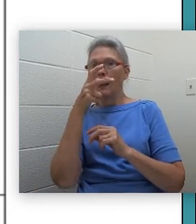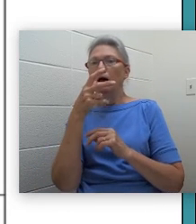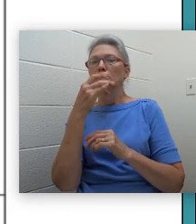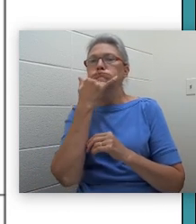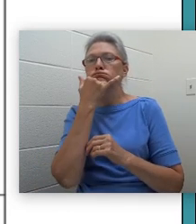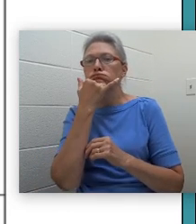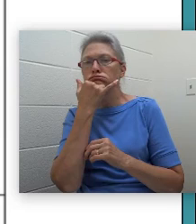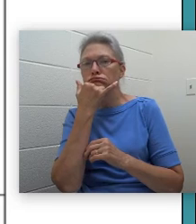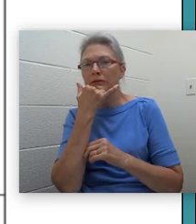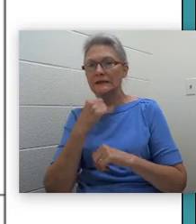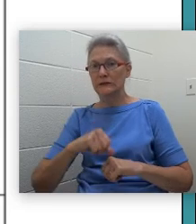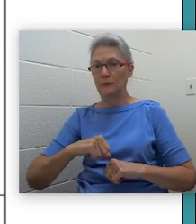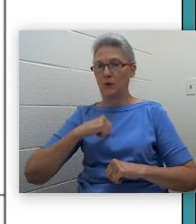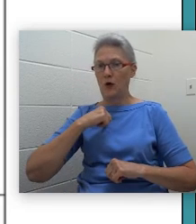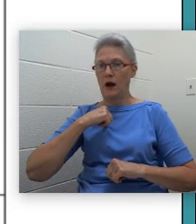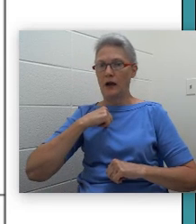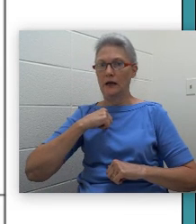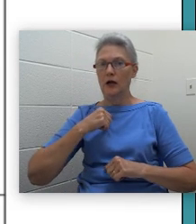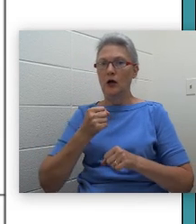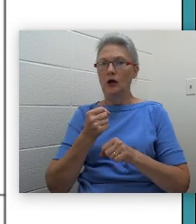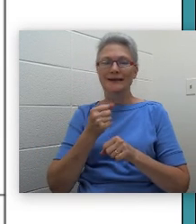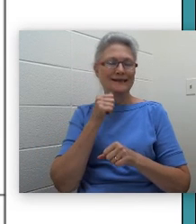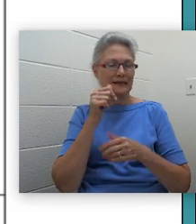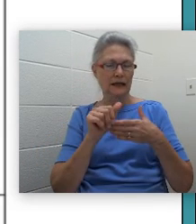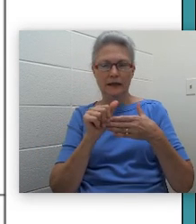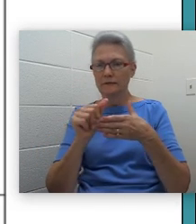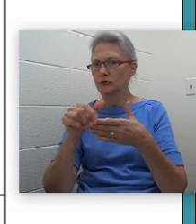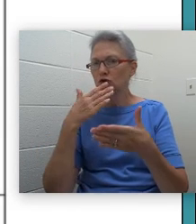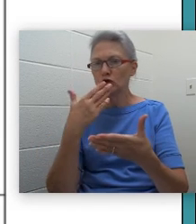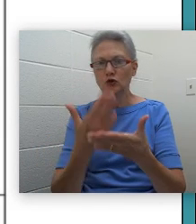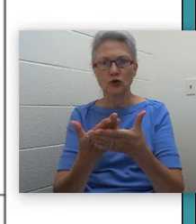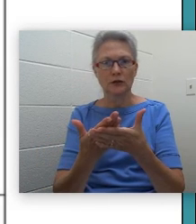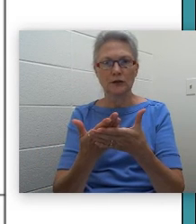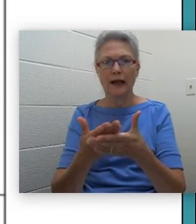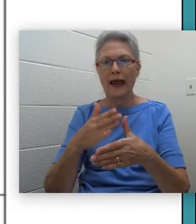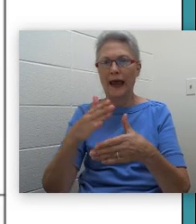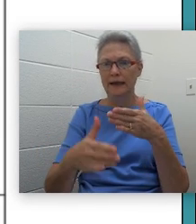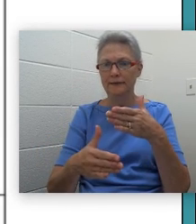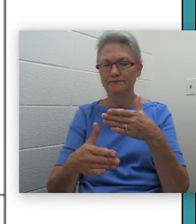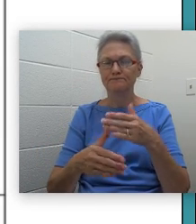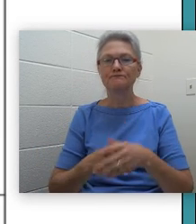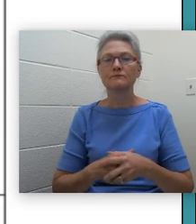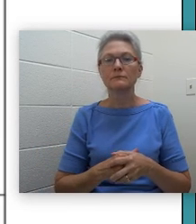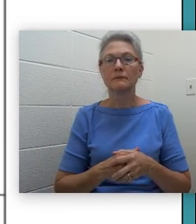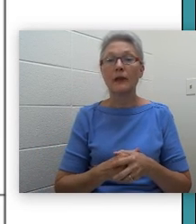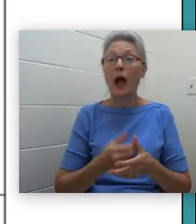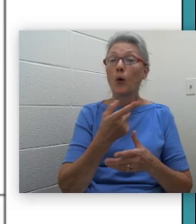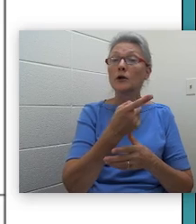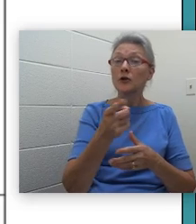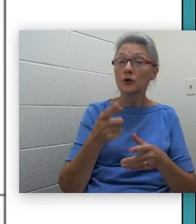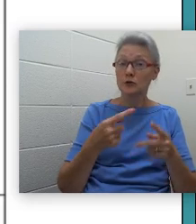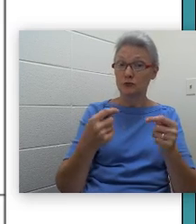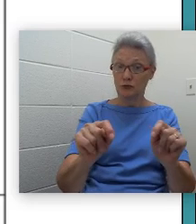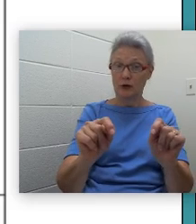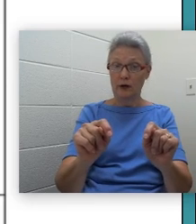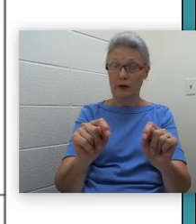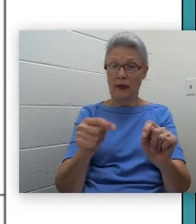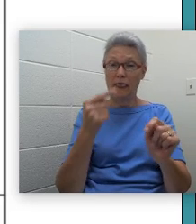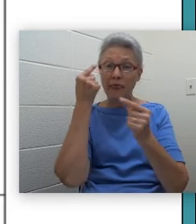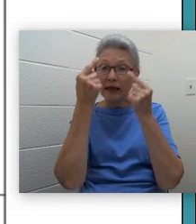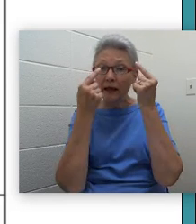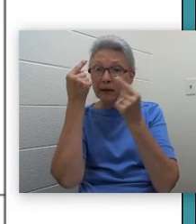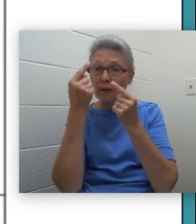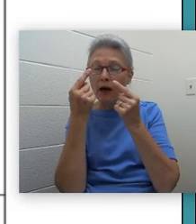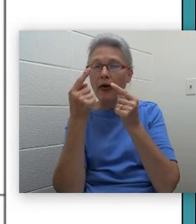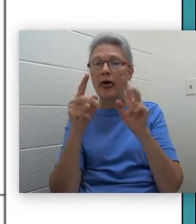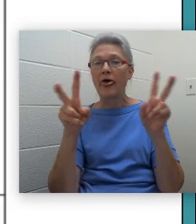So his pride doesn't lead him to a good outcome. Now I would like you to try thinking about